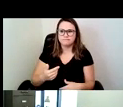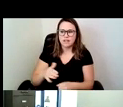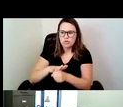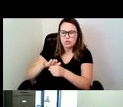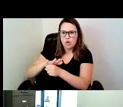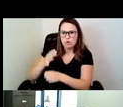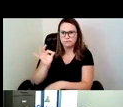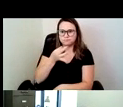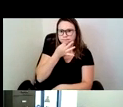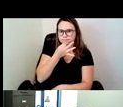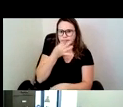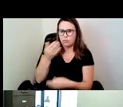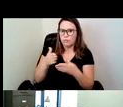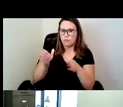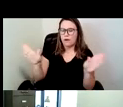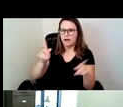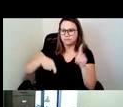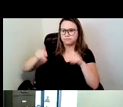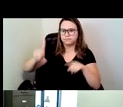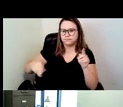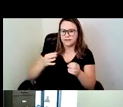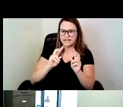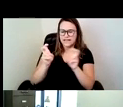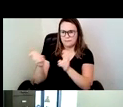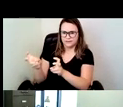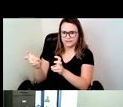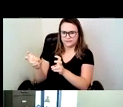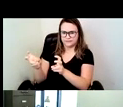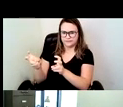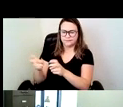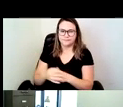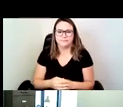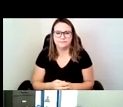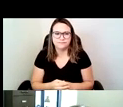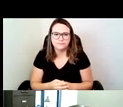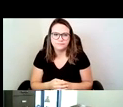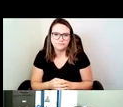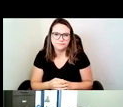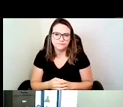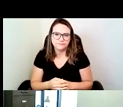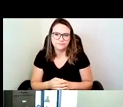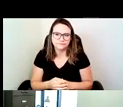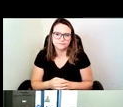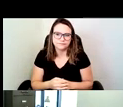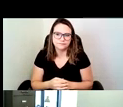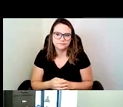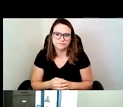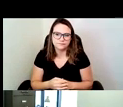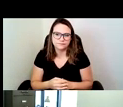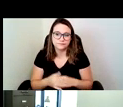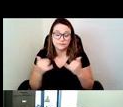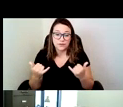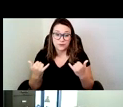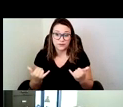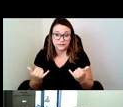wide variety of topics useful to family caregivers. Currently, these presentations are offered in